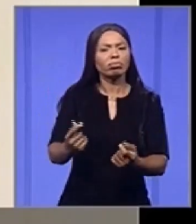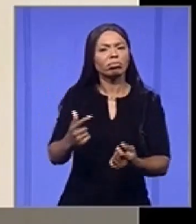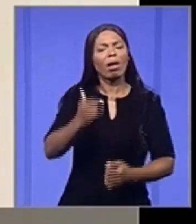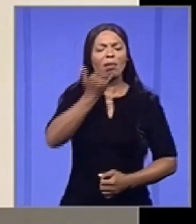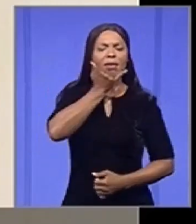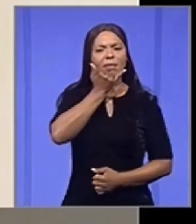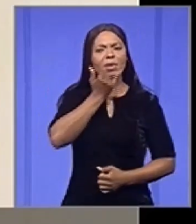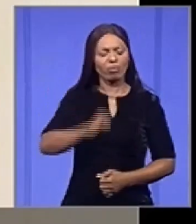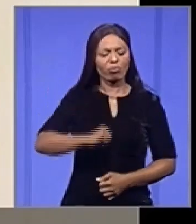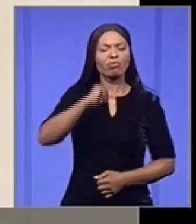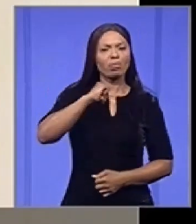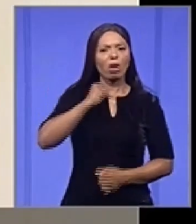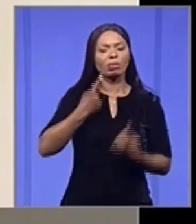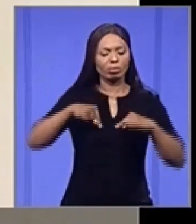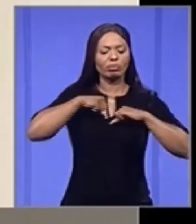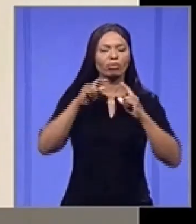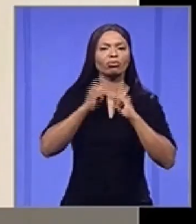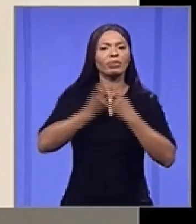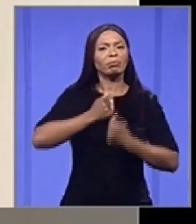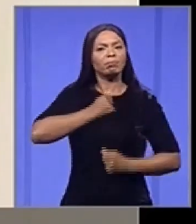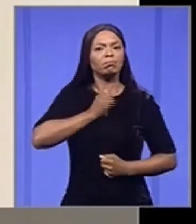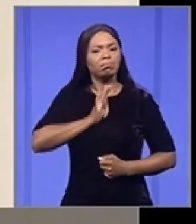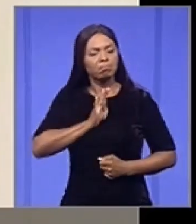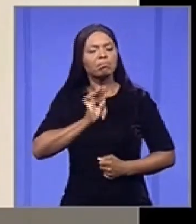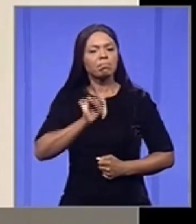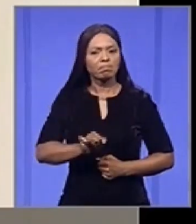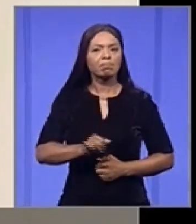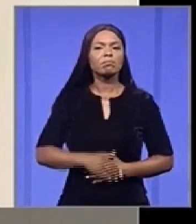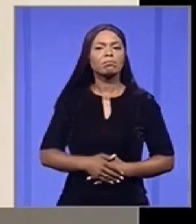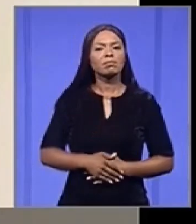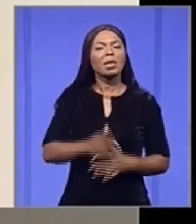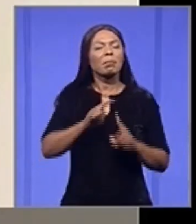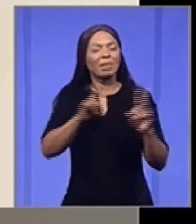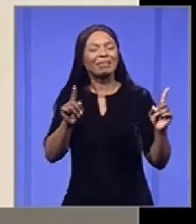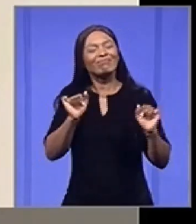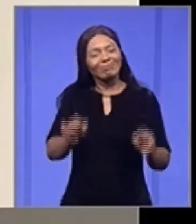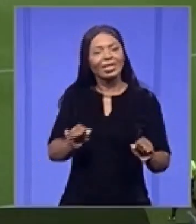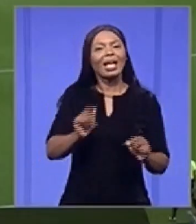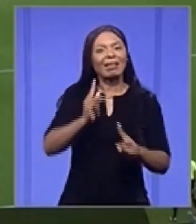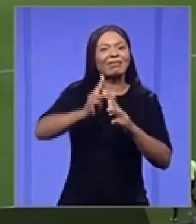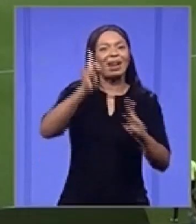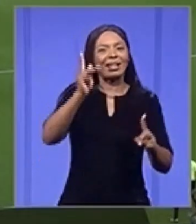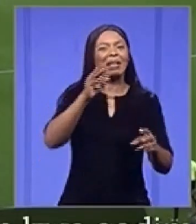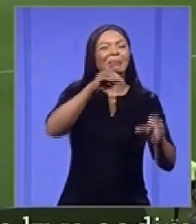we all proud as much as we wanted to go through all out to the final.